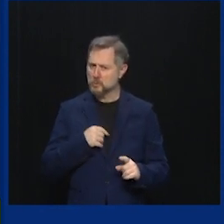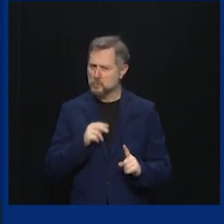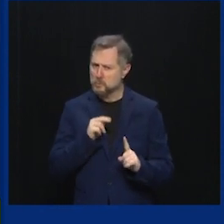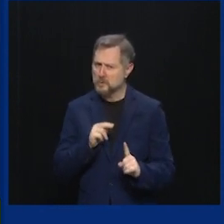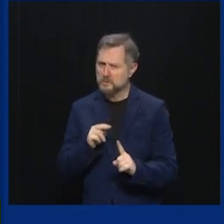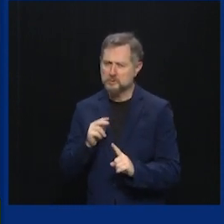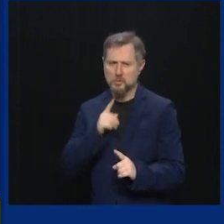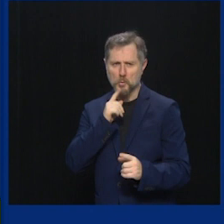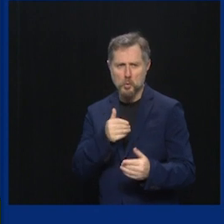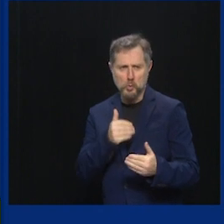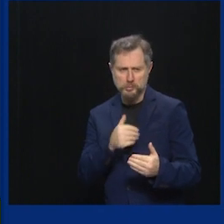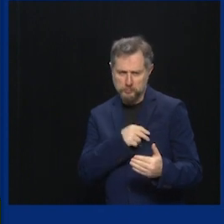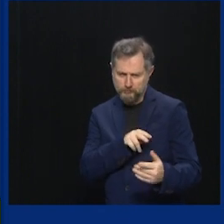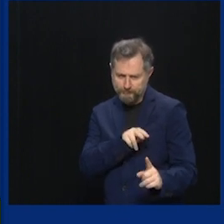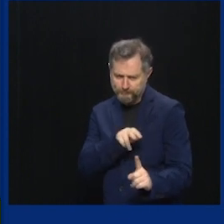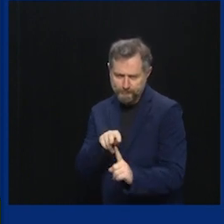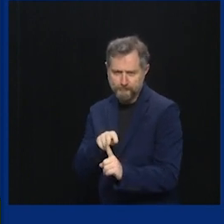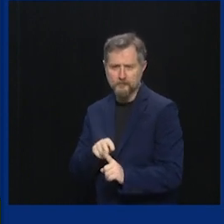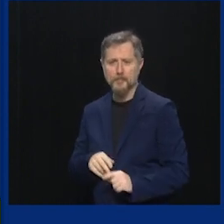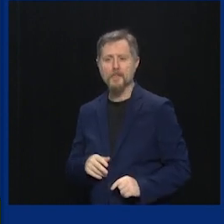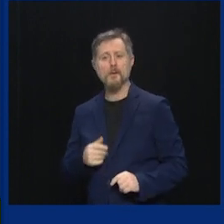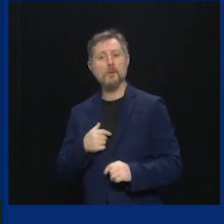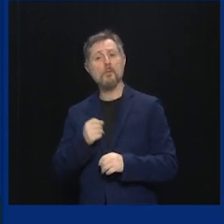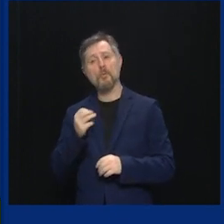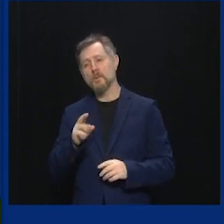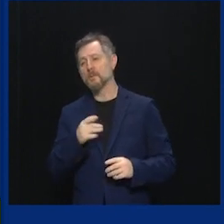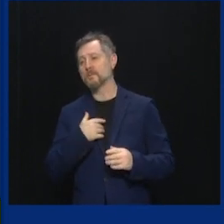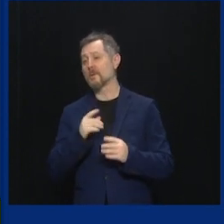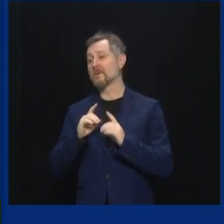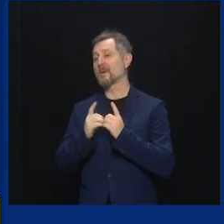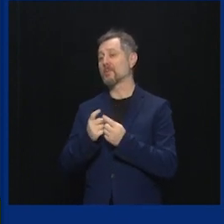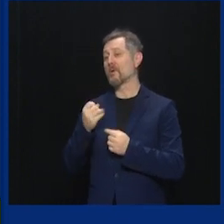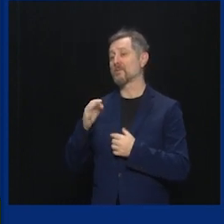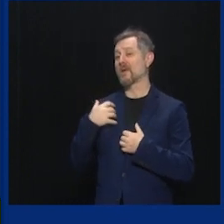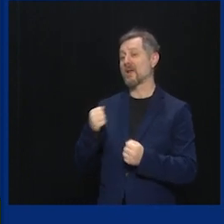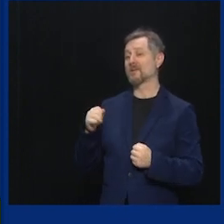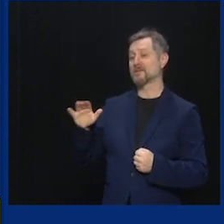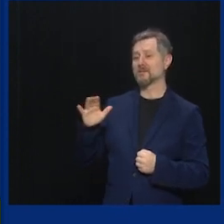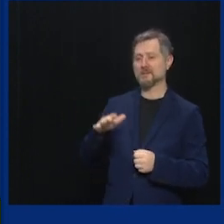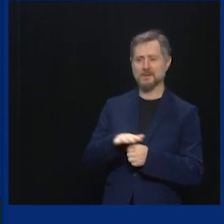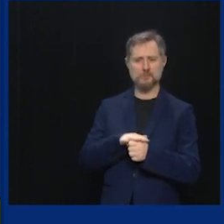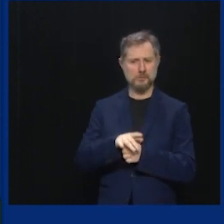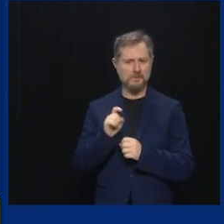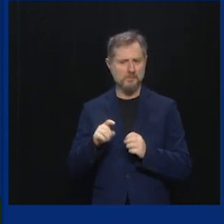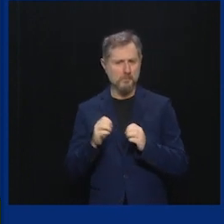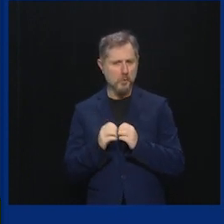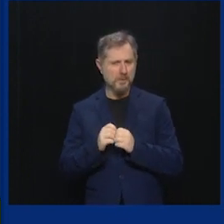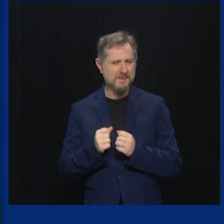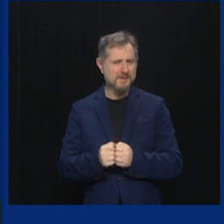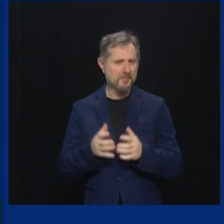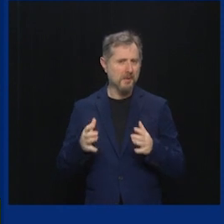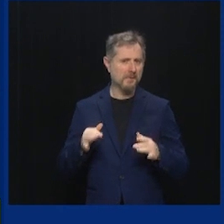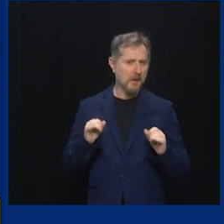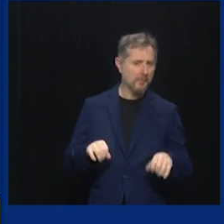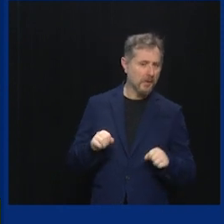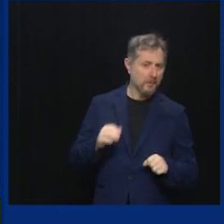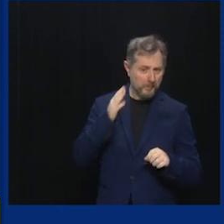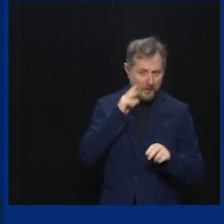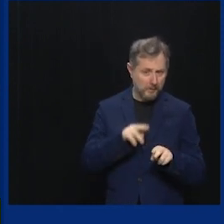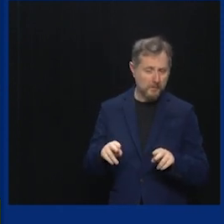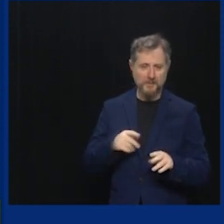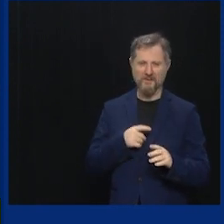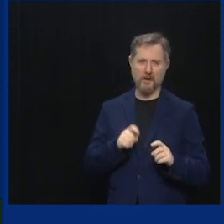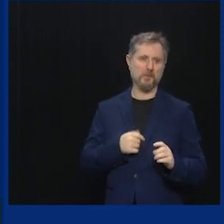Or those areas where we're determined by the Department of Health as needing additional capacity. And we're having regular conversations. I can't